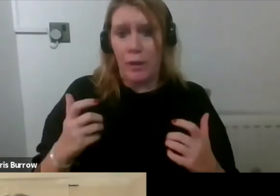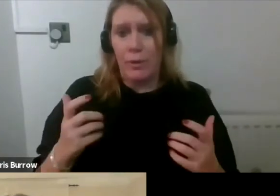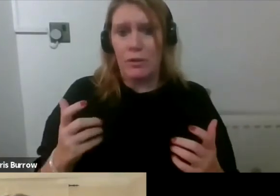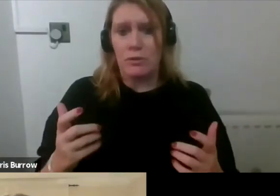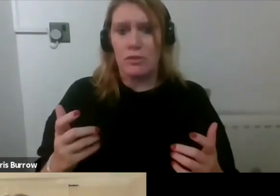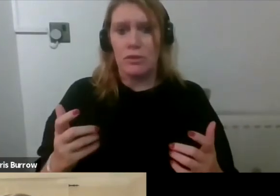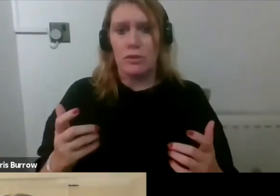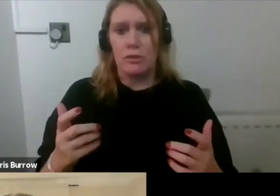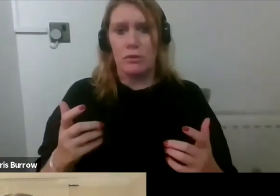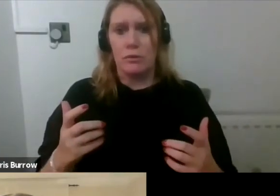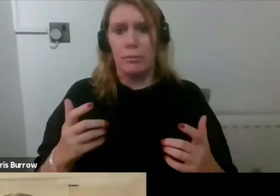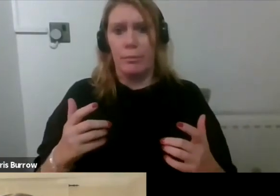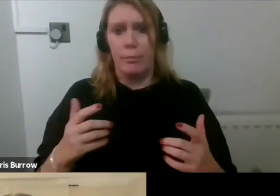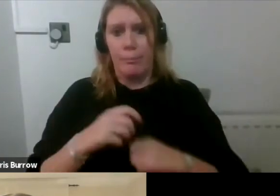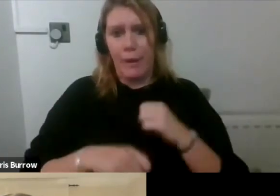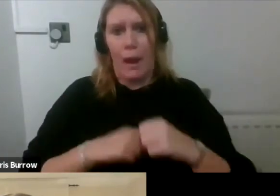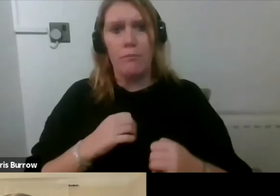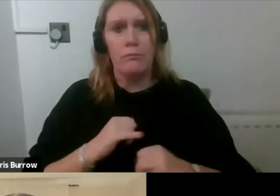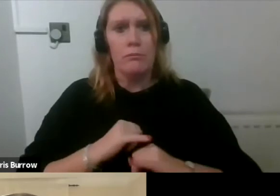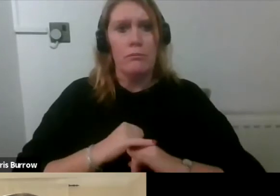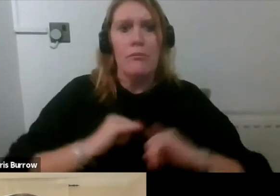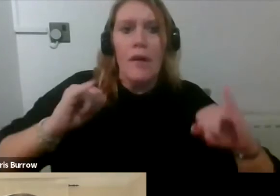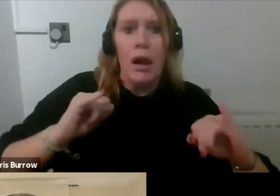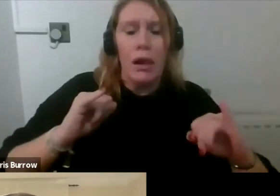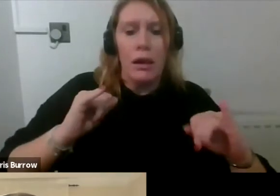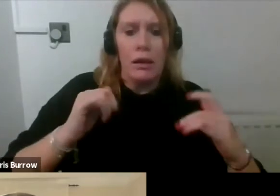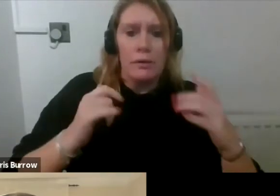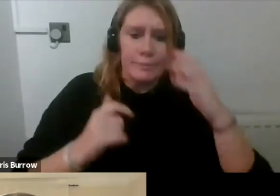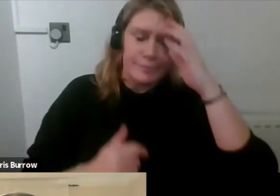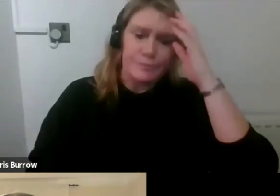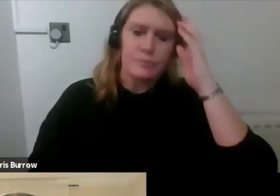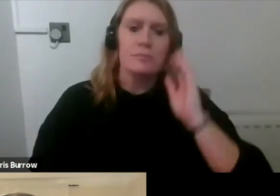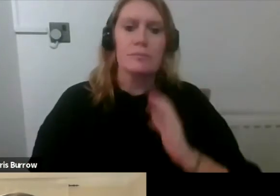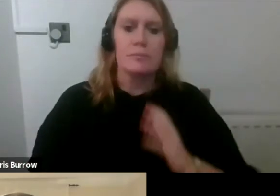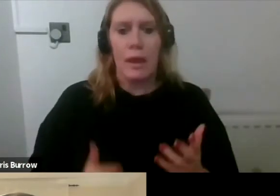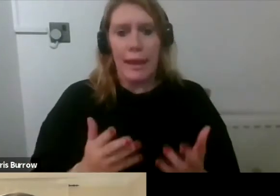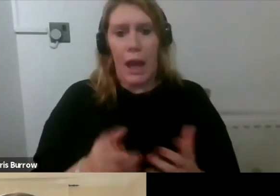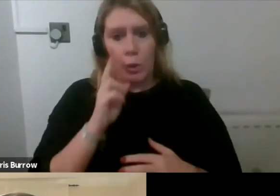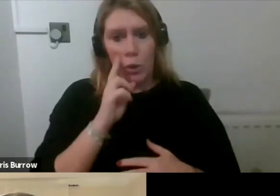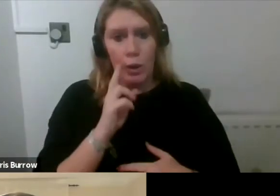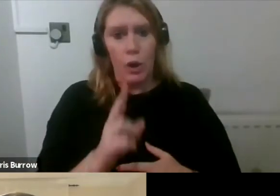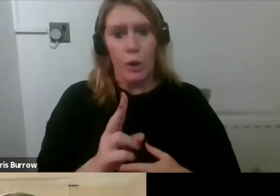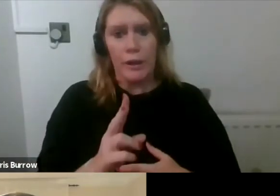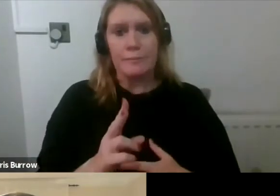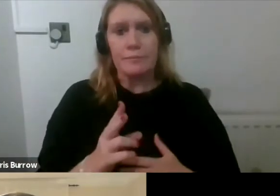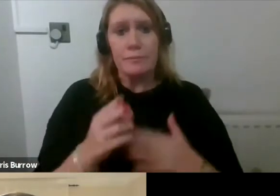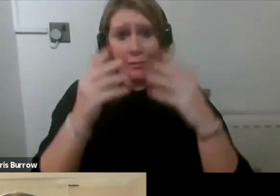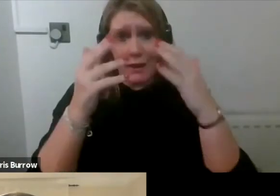think that's a question we've got to ask ourselves now. I mean, look at the death figures from